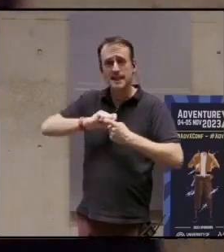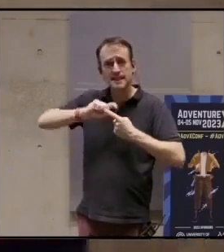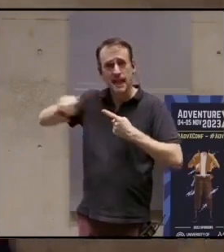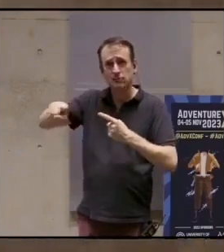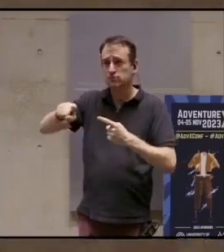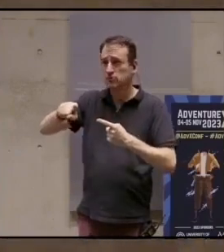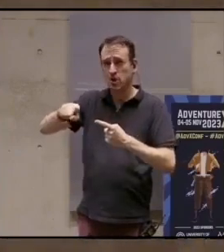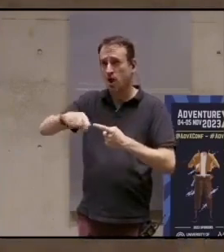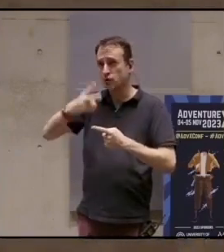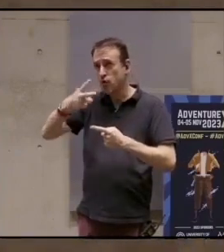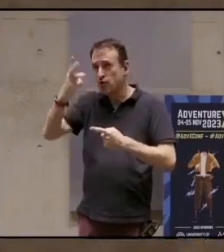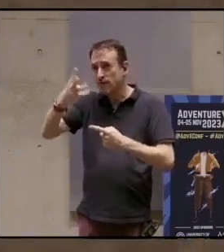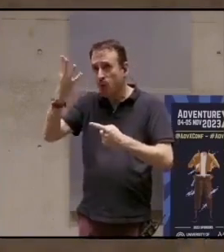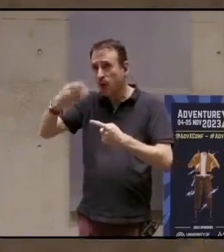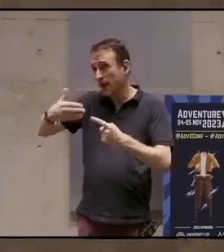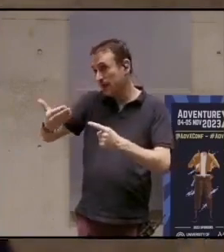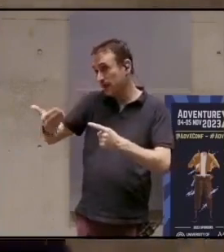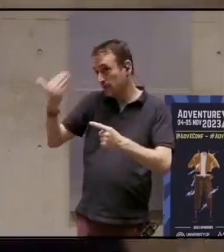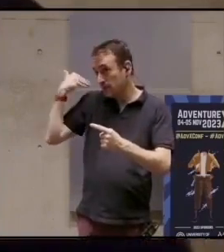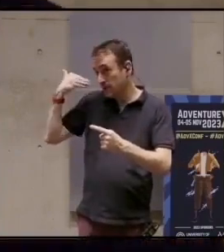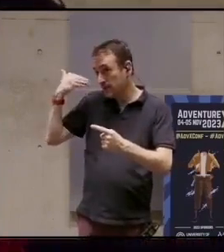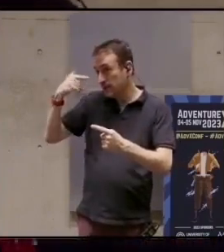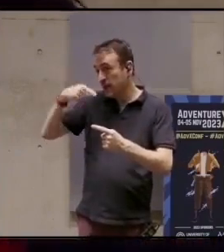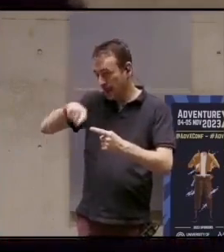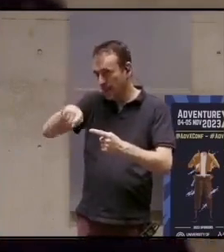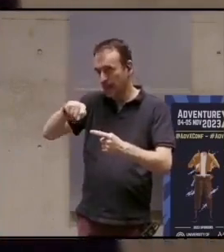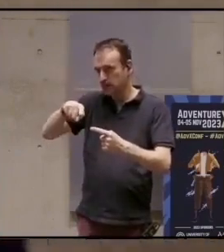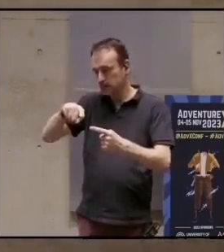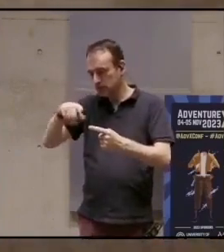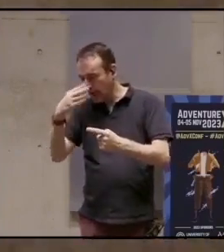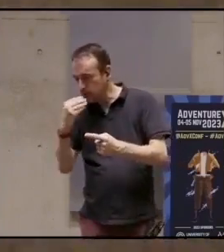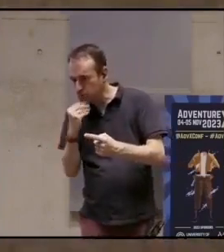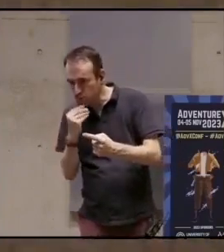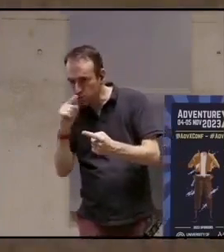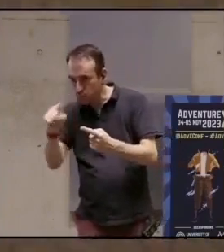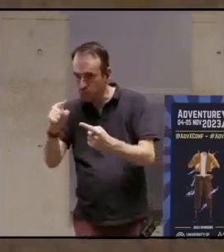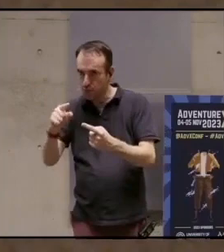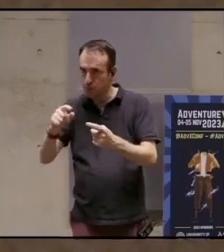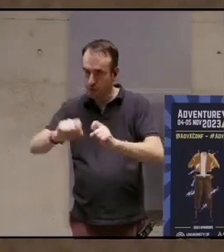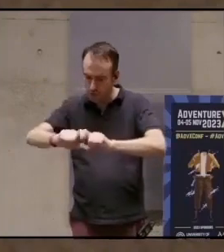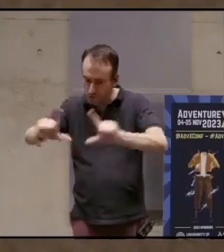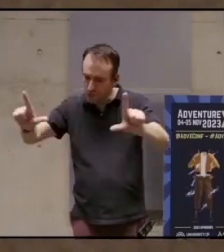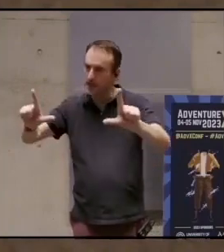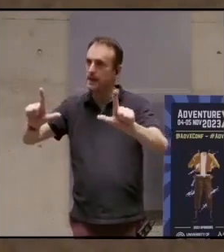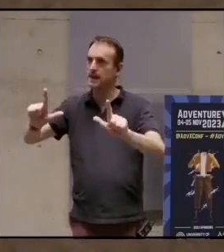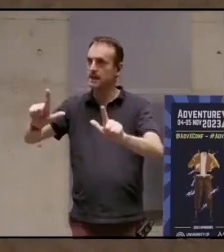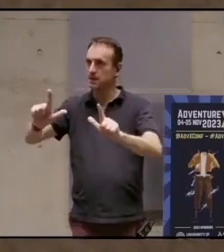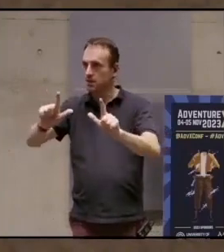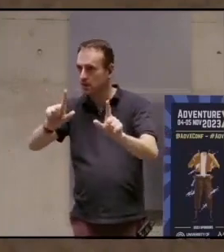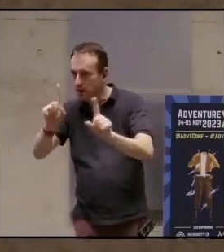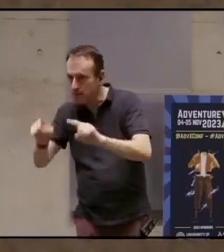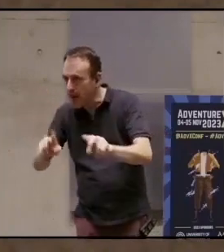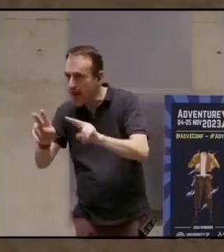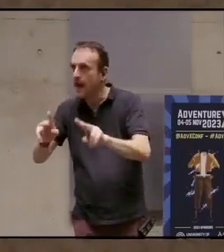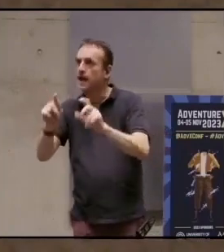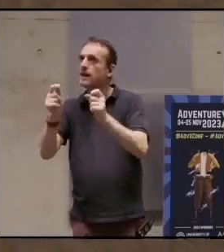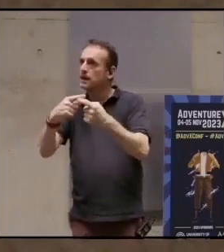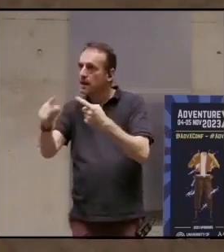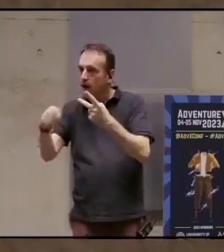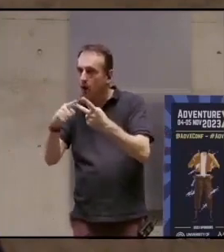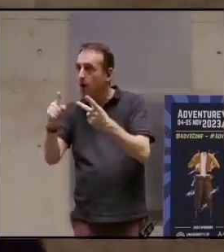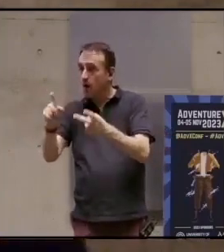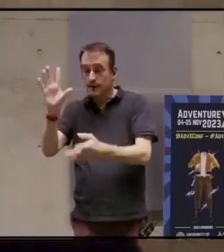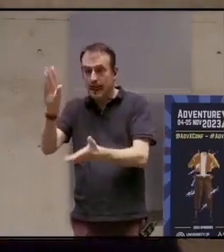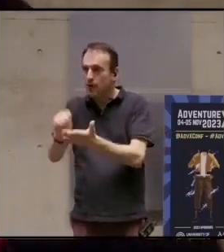ago, has been received, is good to go, that they can play it, that it's showing on their screen, that they didn't need to download anything. You're going to make